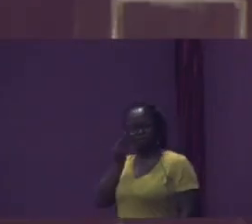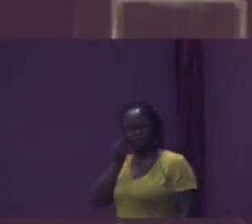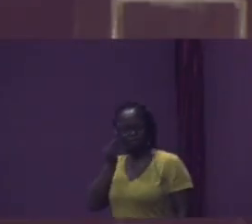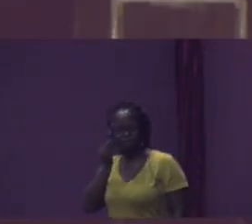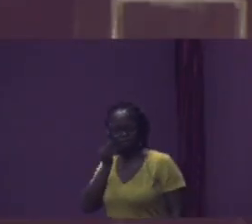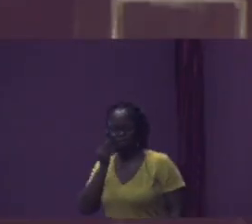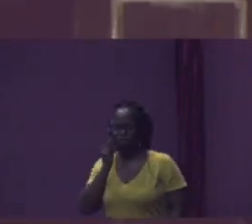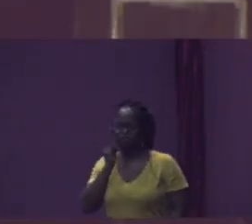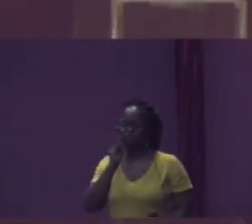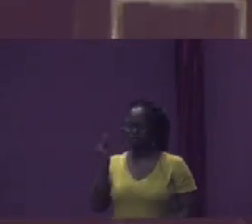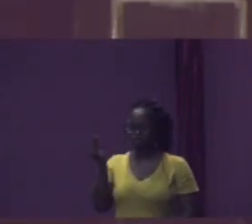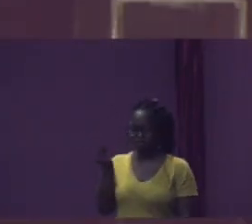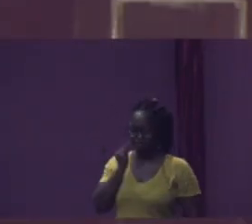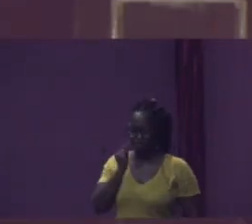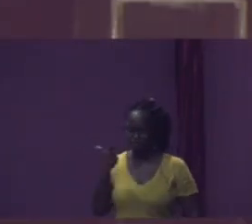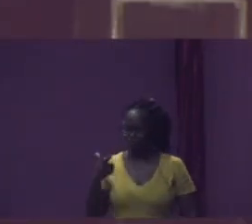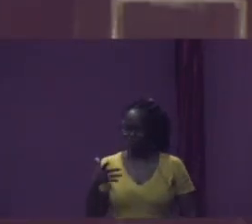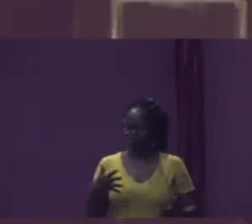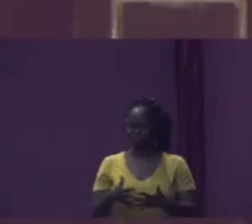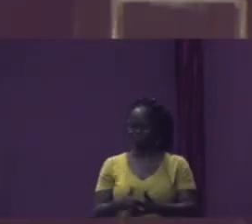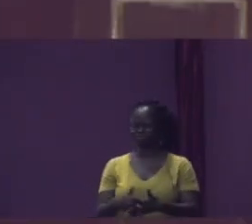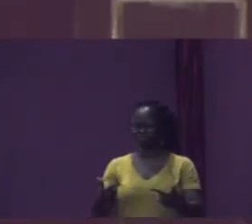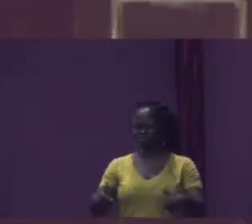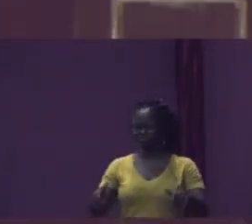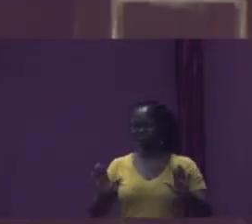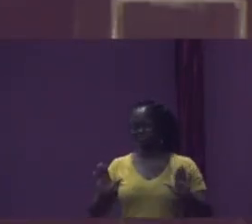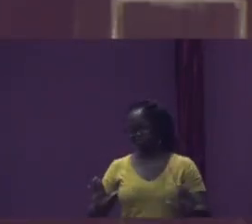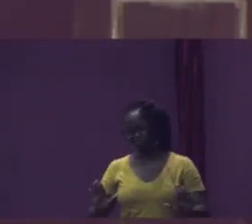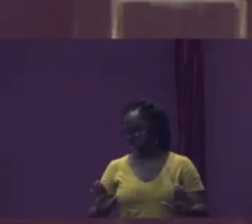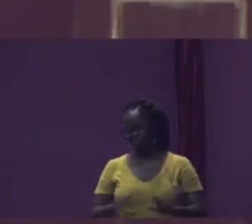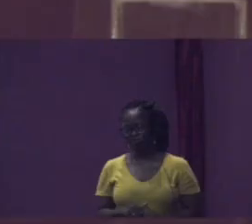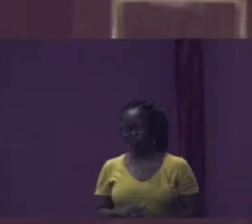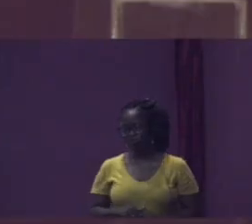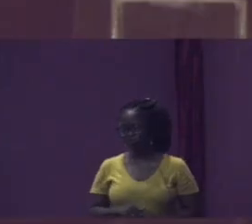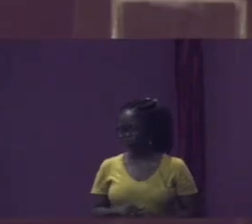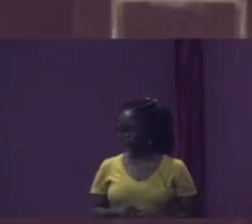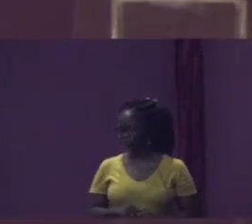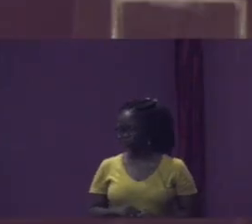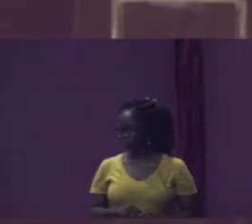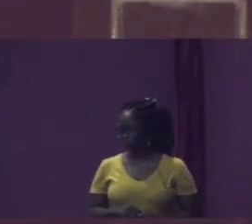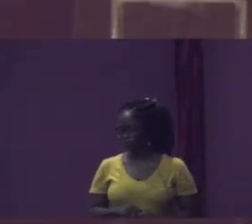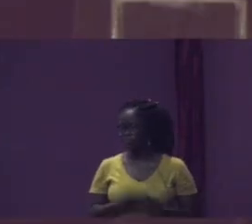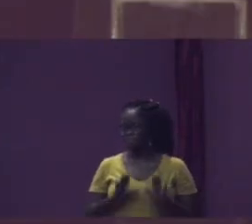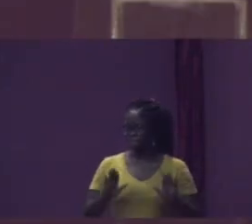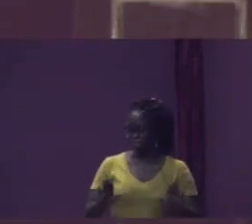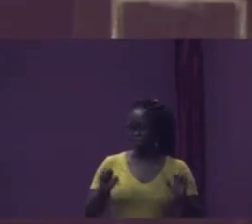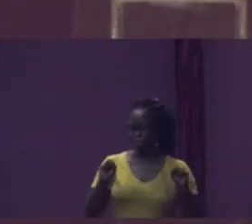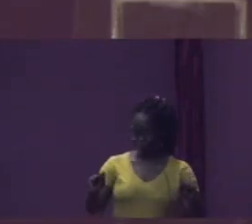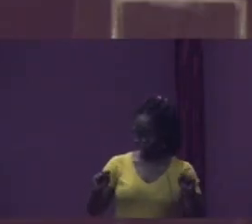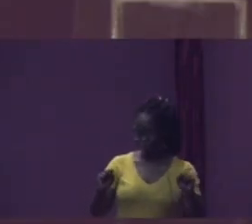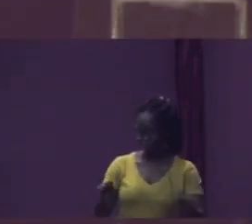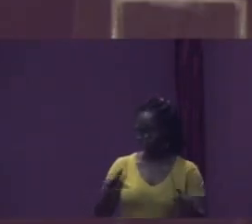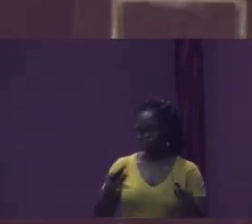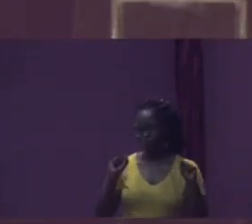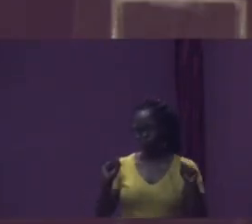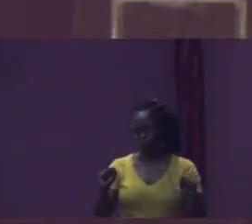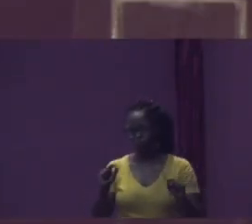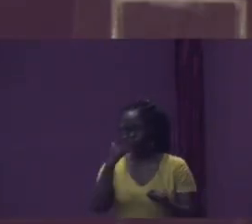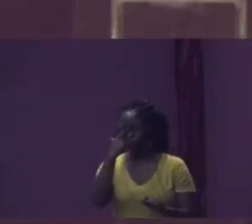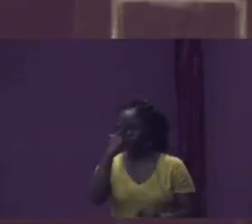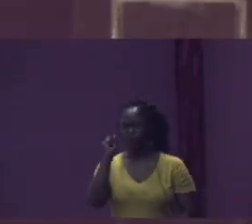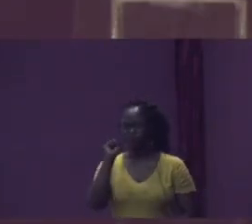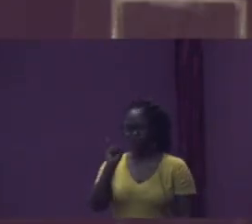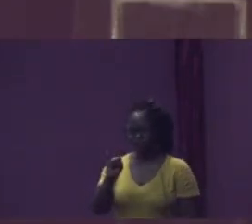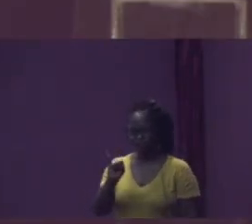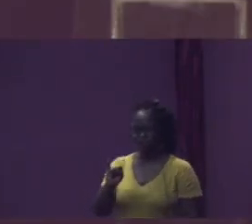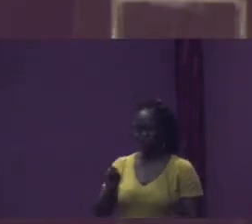ended up with one of these iatrogenic complications. So it could be that if we had left her in the health center or left her